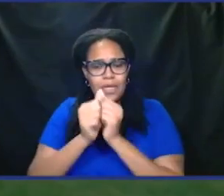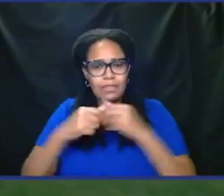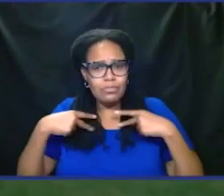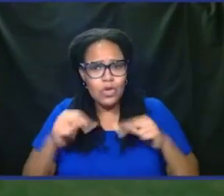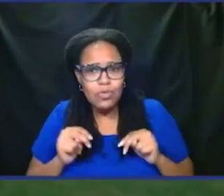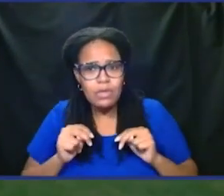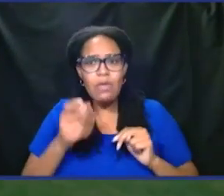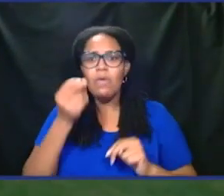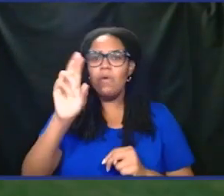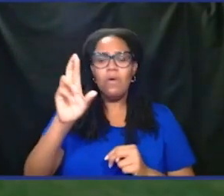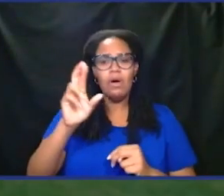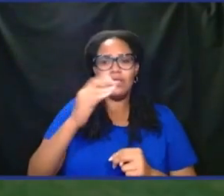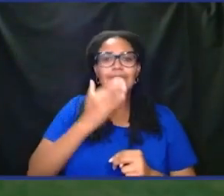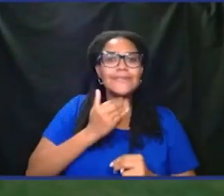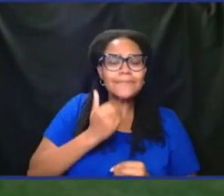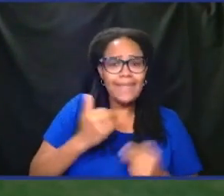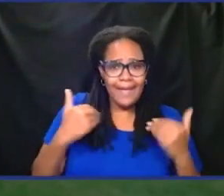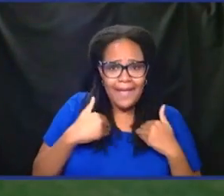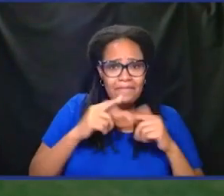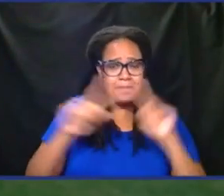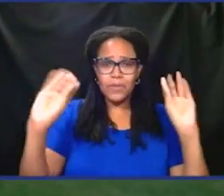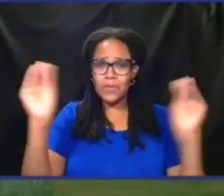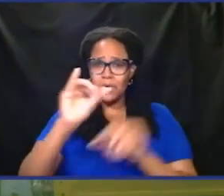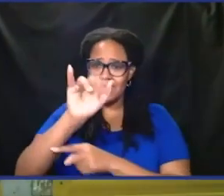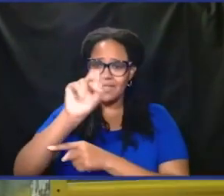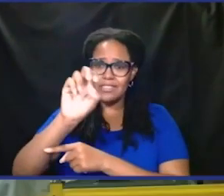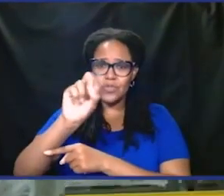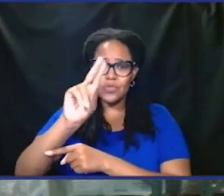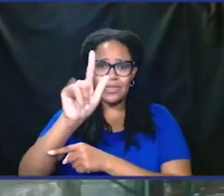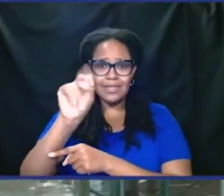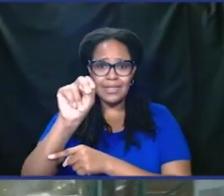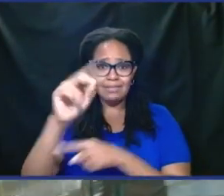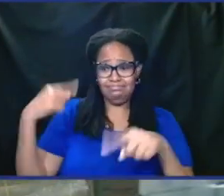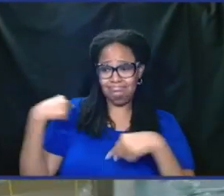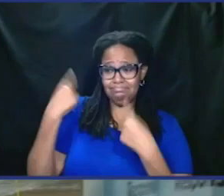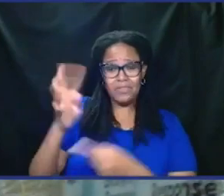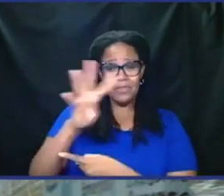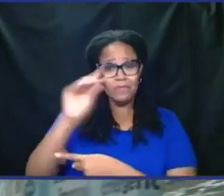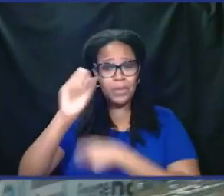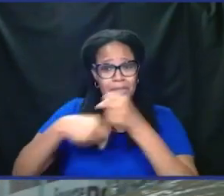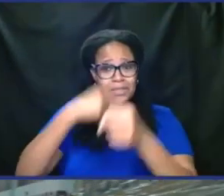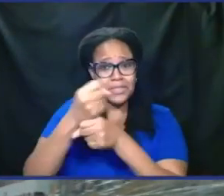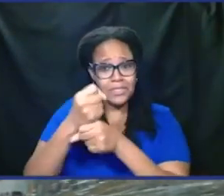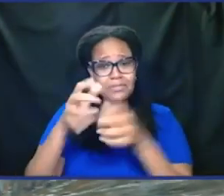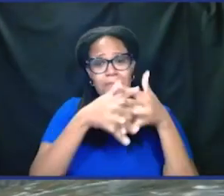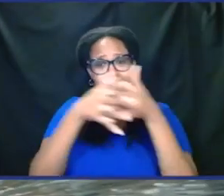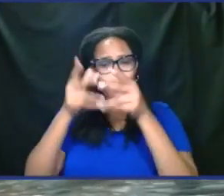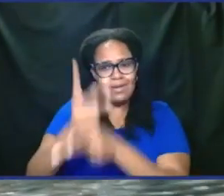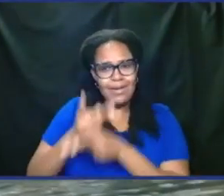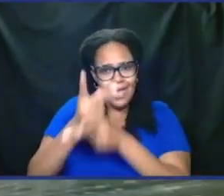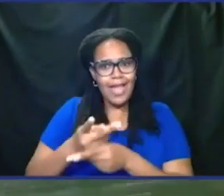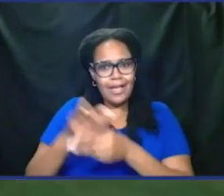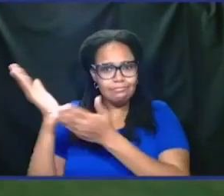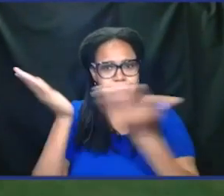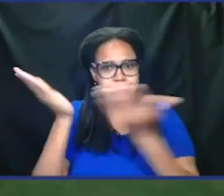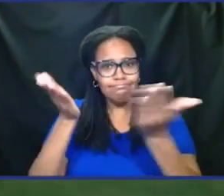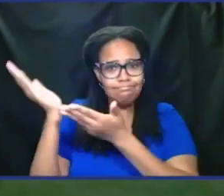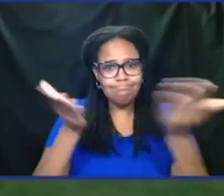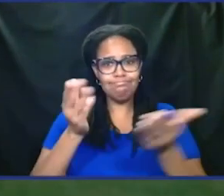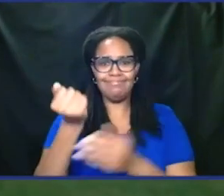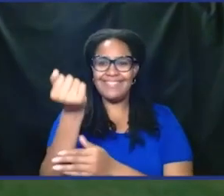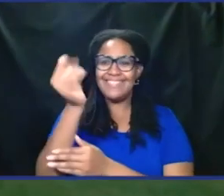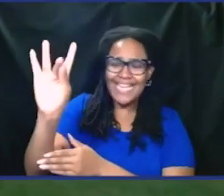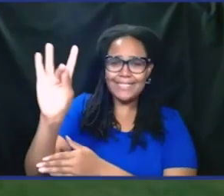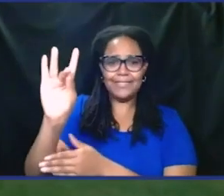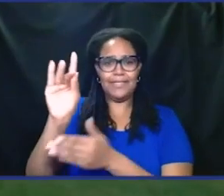In just over 40 years, Americares has delivered nearly $18 billion in medicine and medical supplies to help